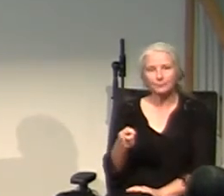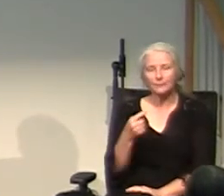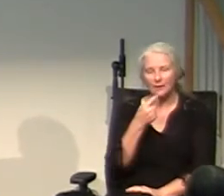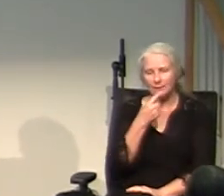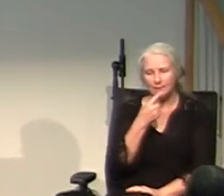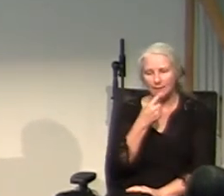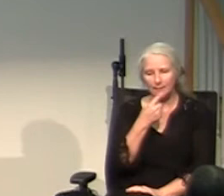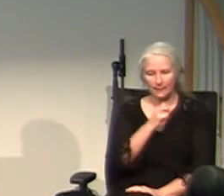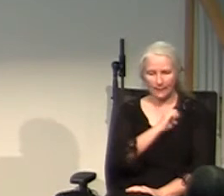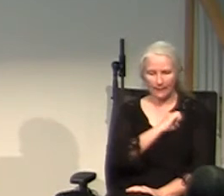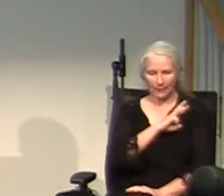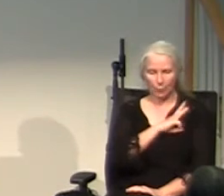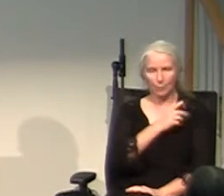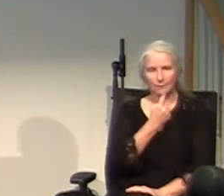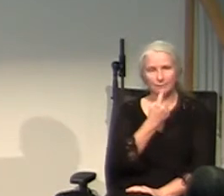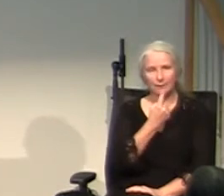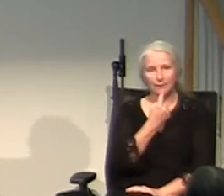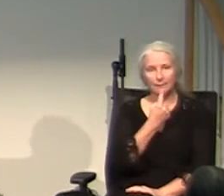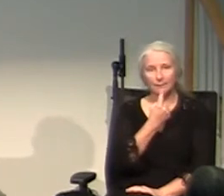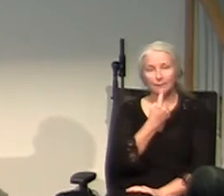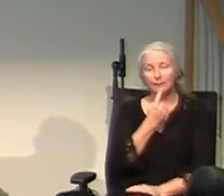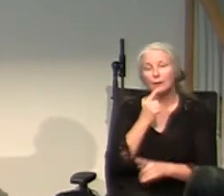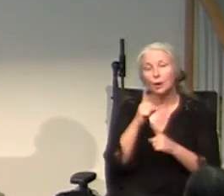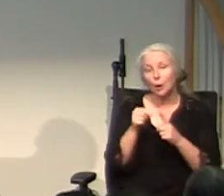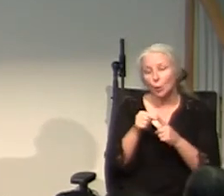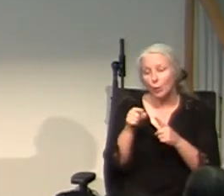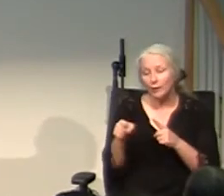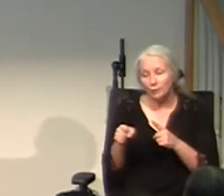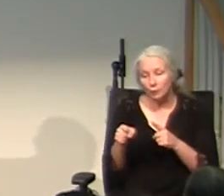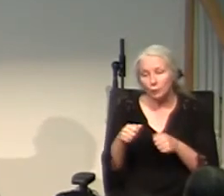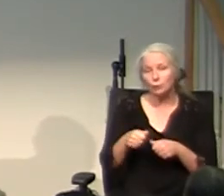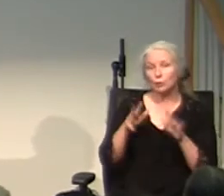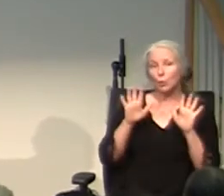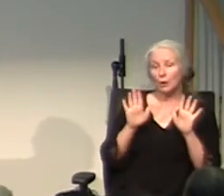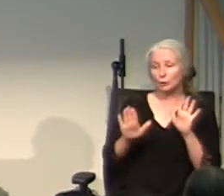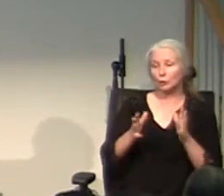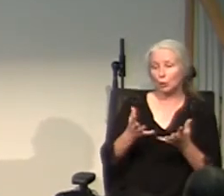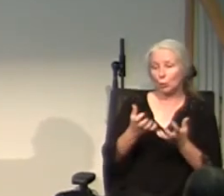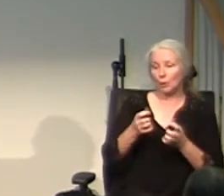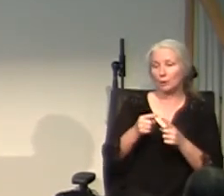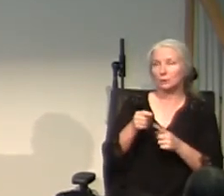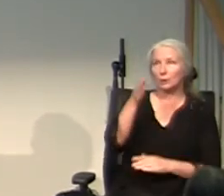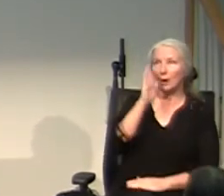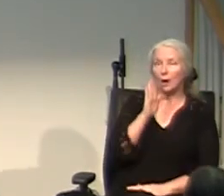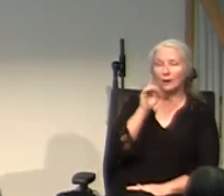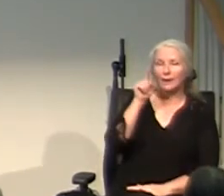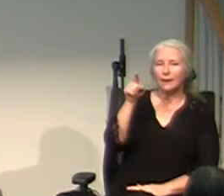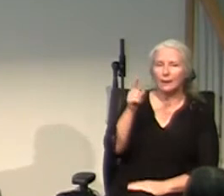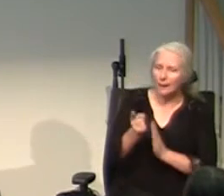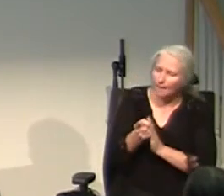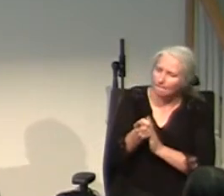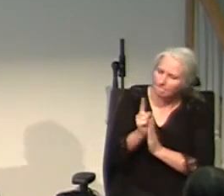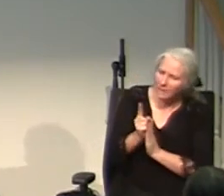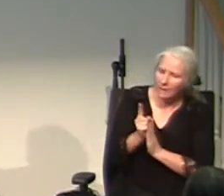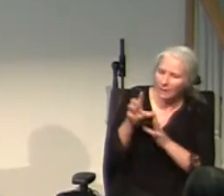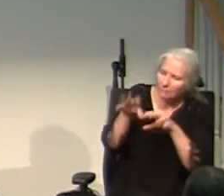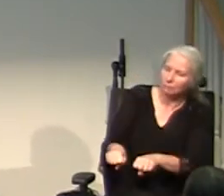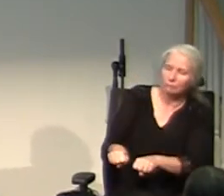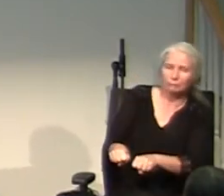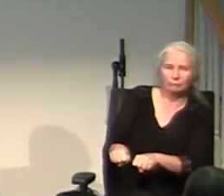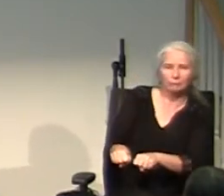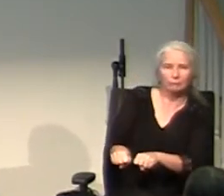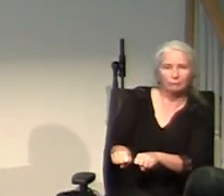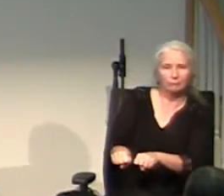said, as soon as you surrender your will to God, he immediately takes possession of it.